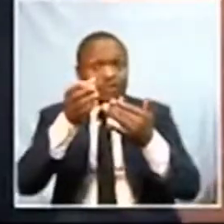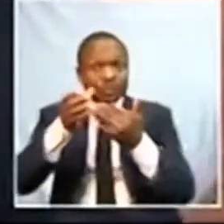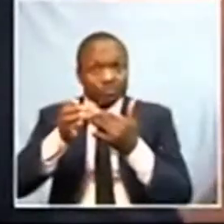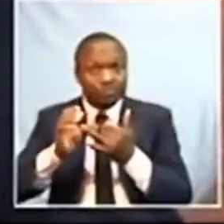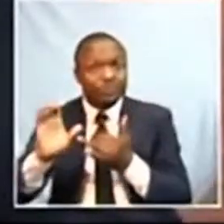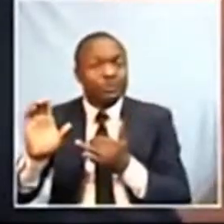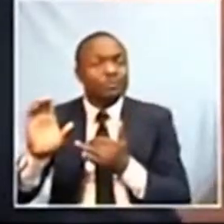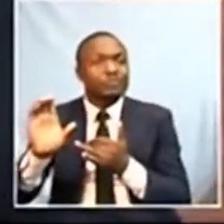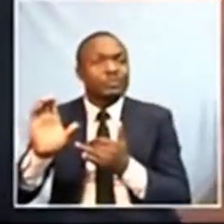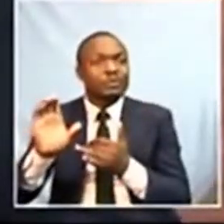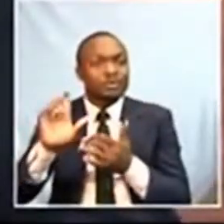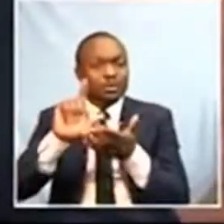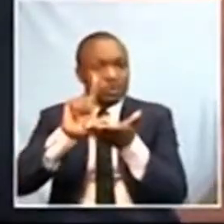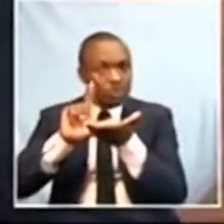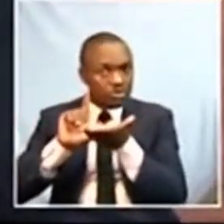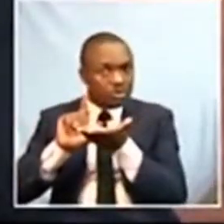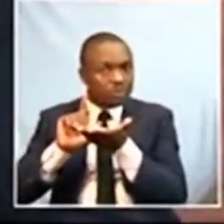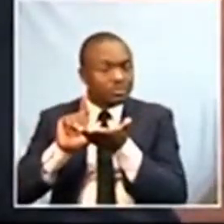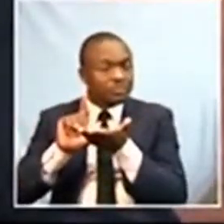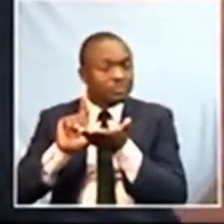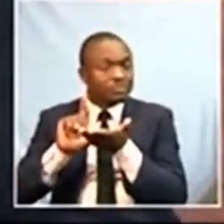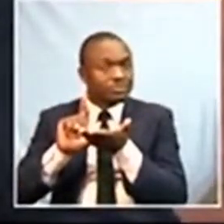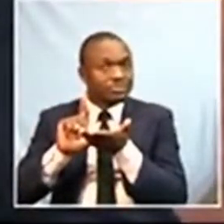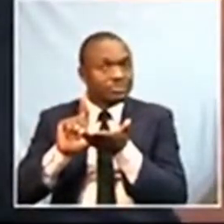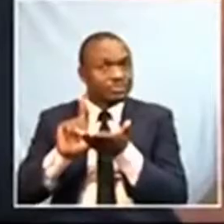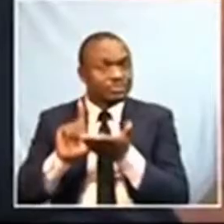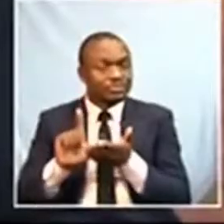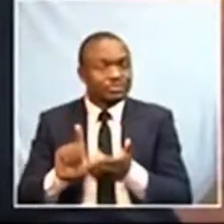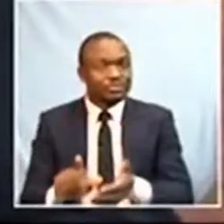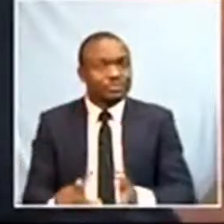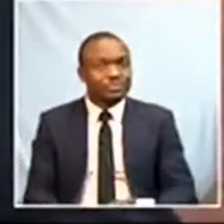of loans.